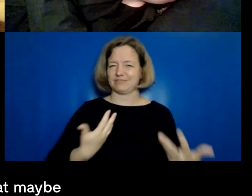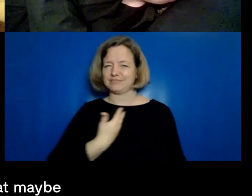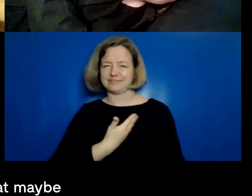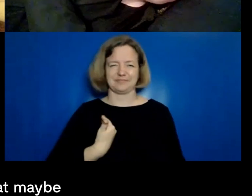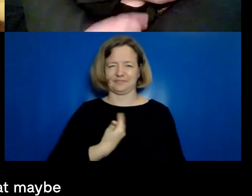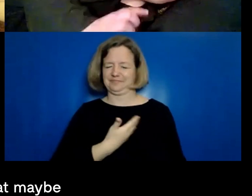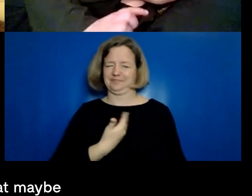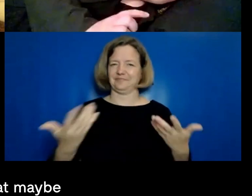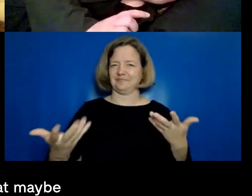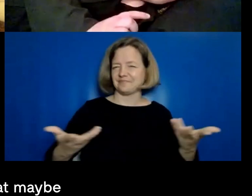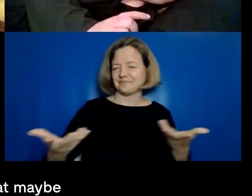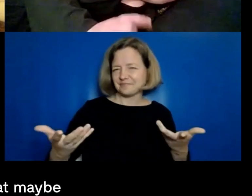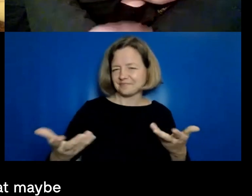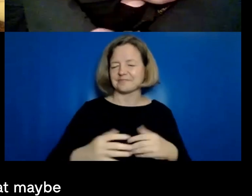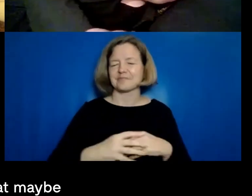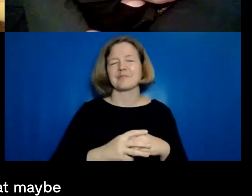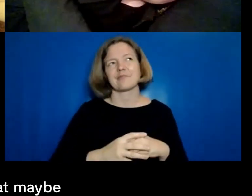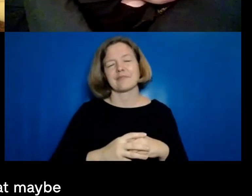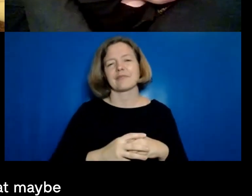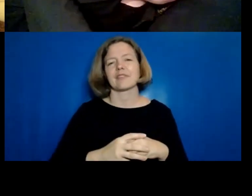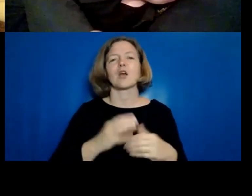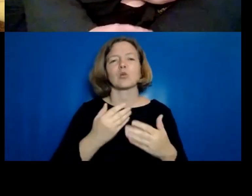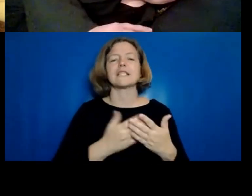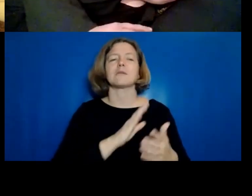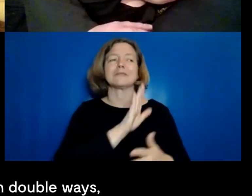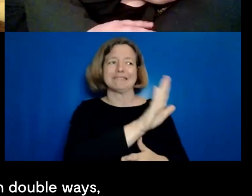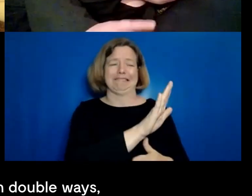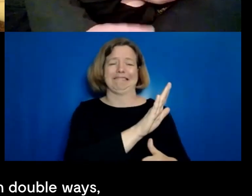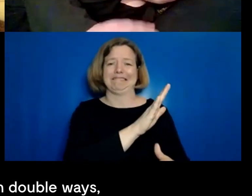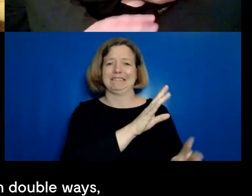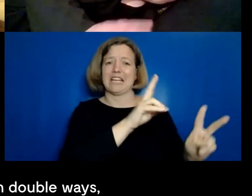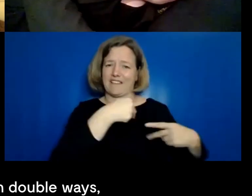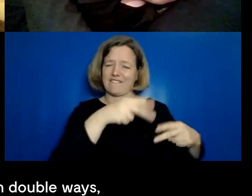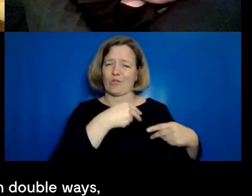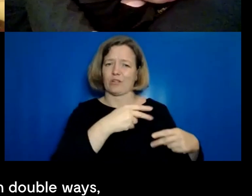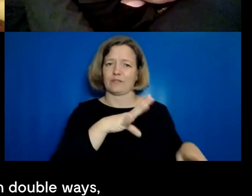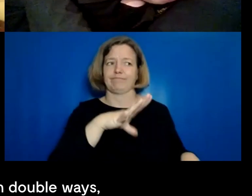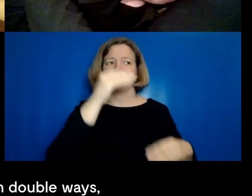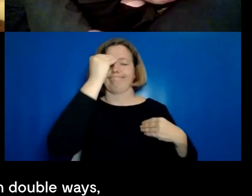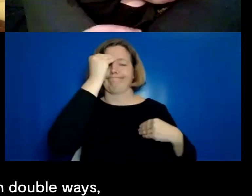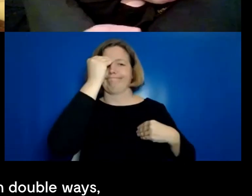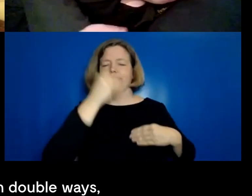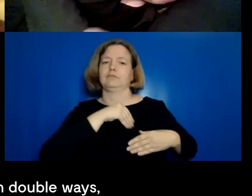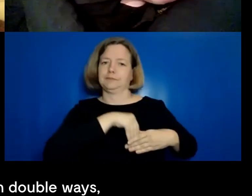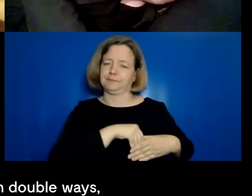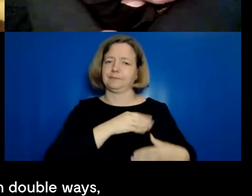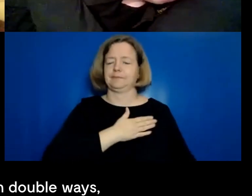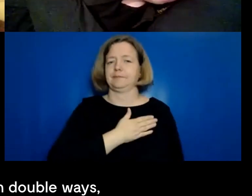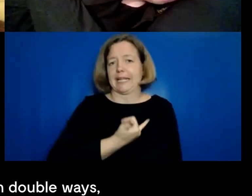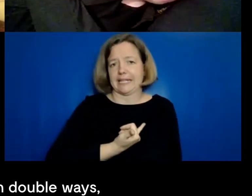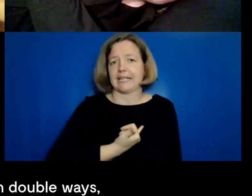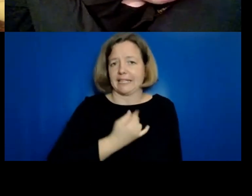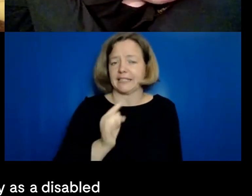also comes to my identifying, like kind of like in double way, so that I said